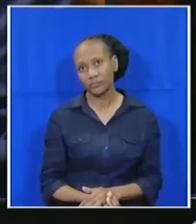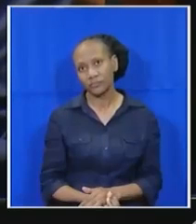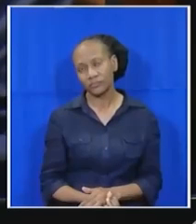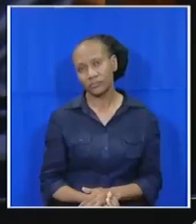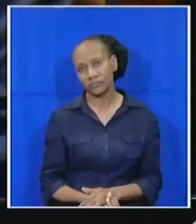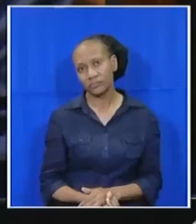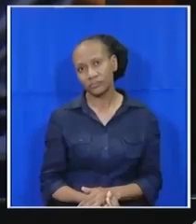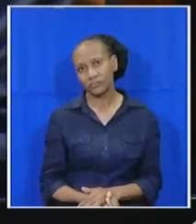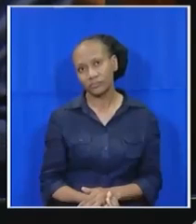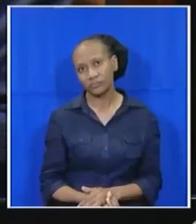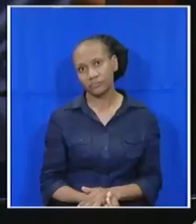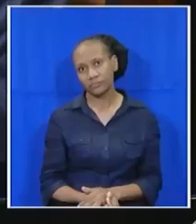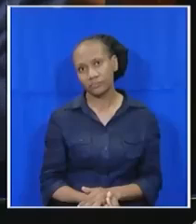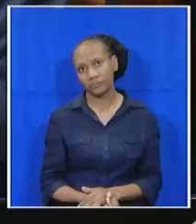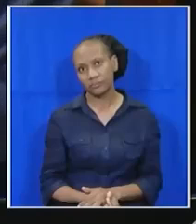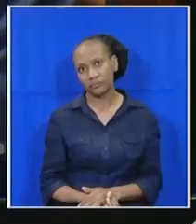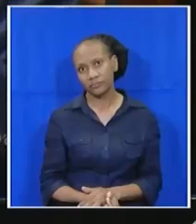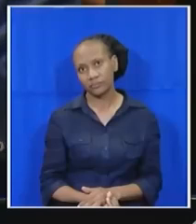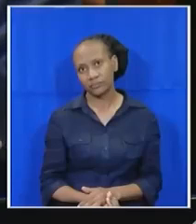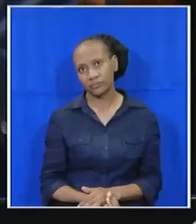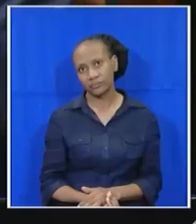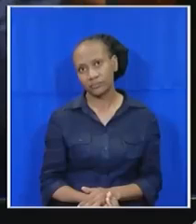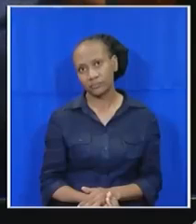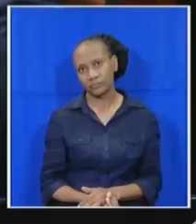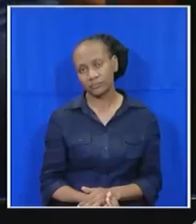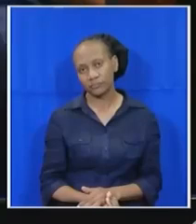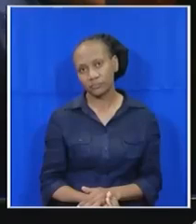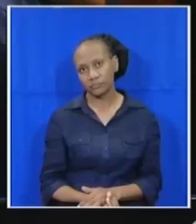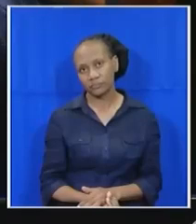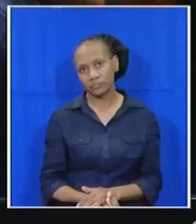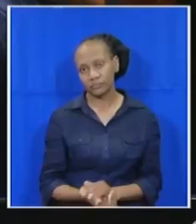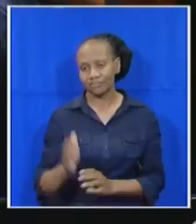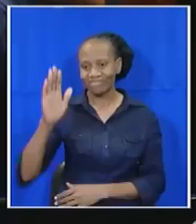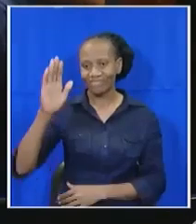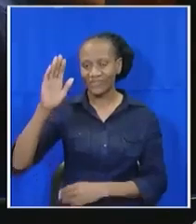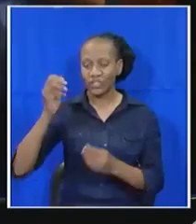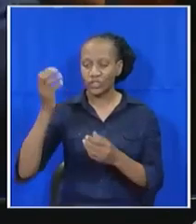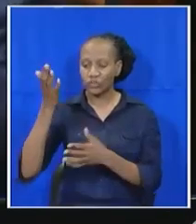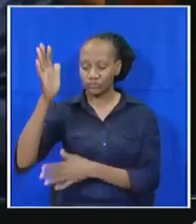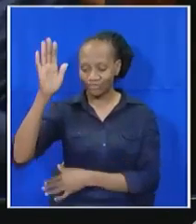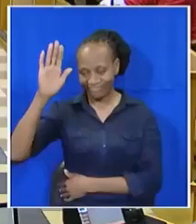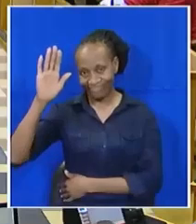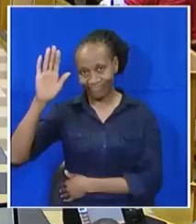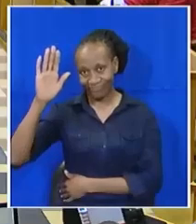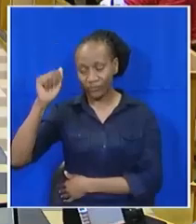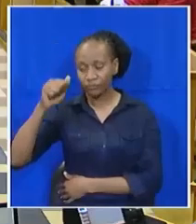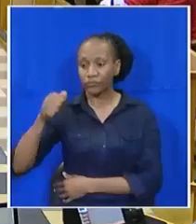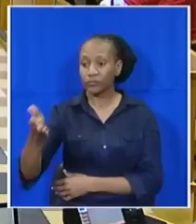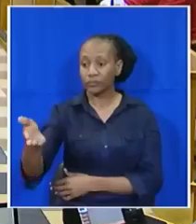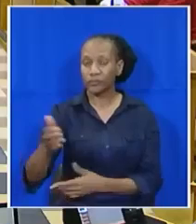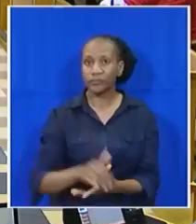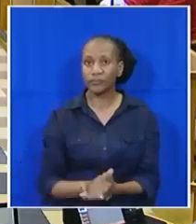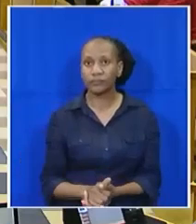Speaker. Let's proceed. Honorable No, we Kwangwa. can't proceed. Honorable Kwangwa, yes? No,